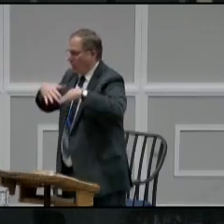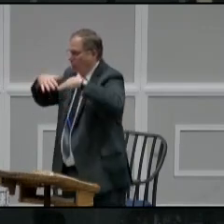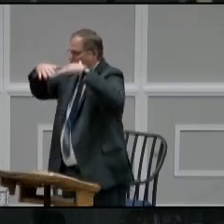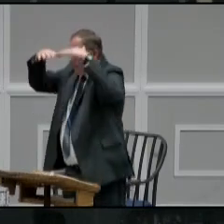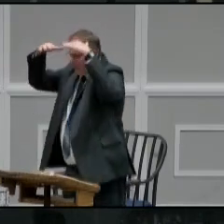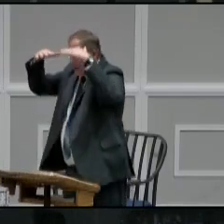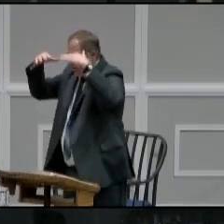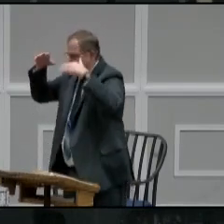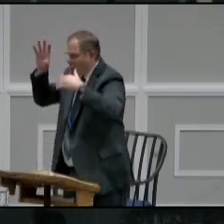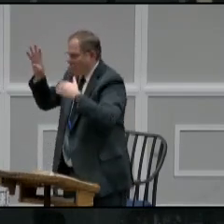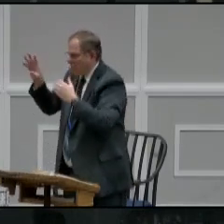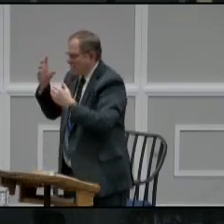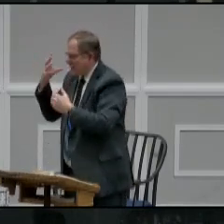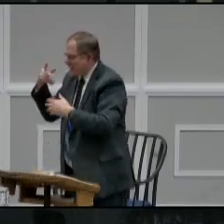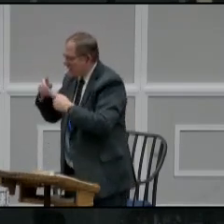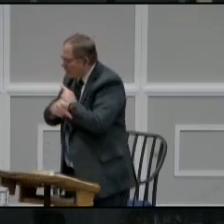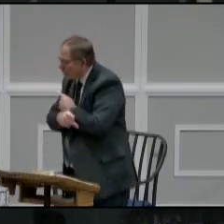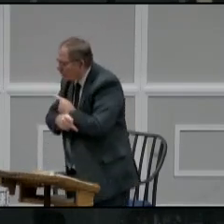harm. That's the idea of that word.